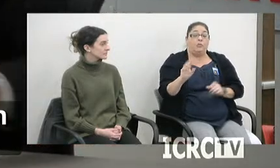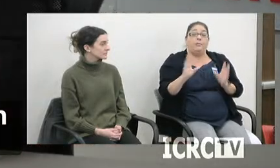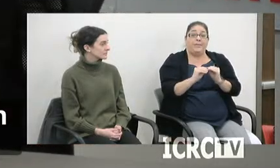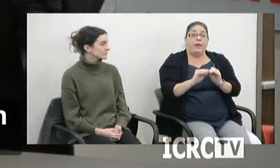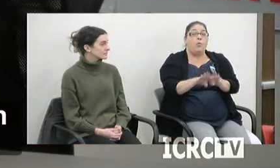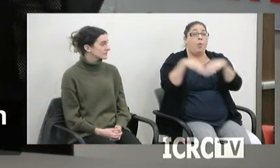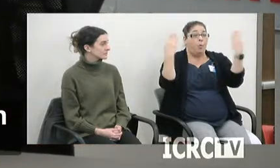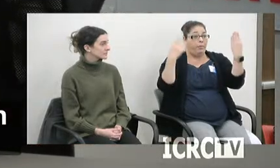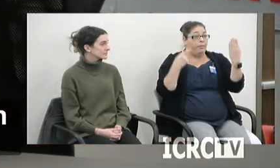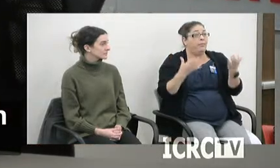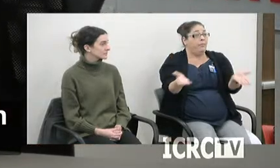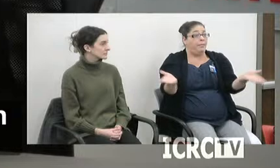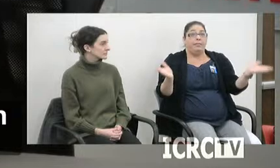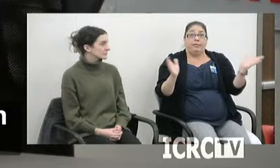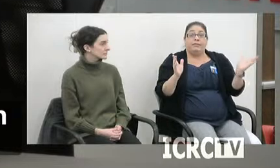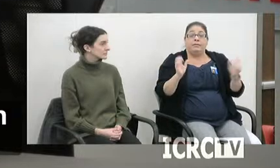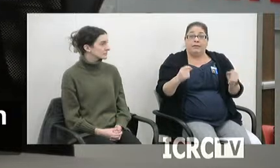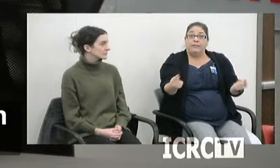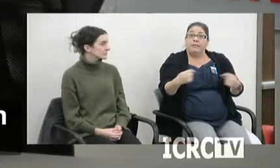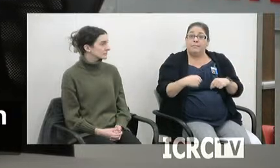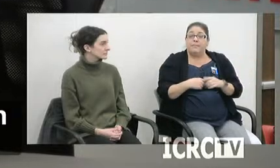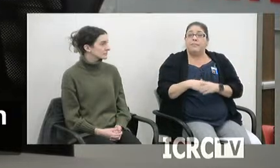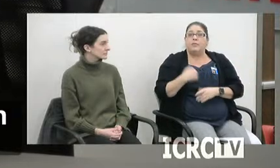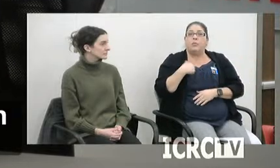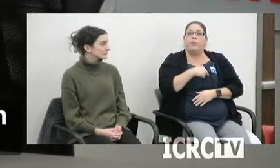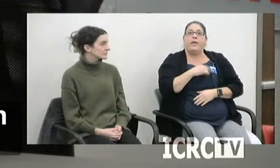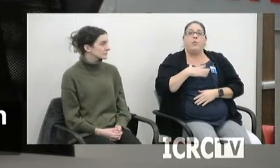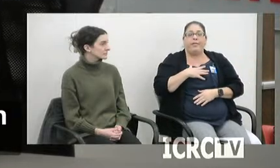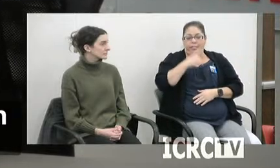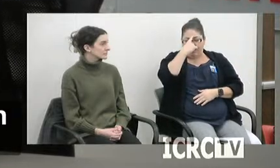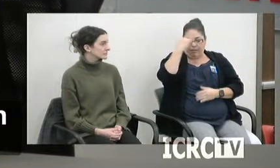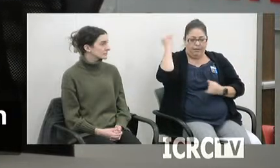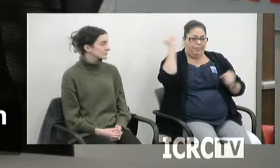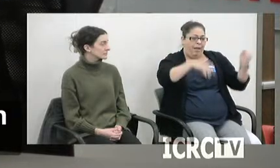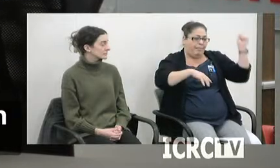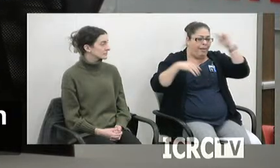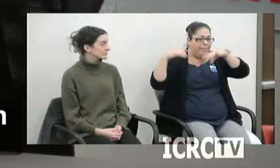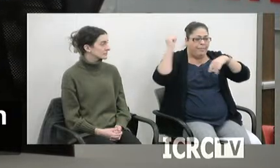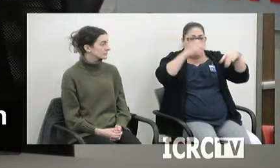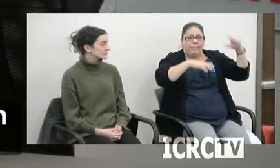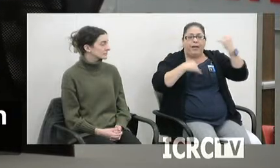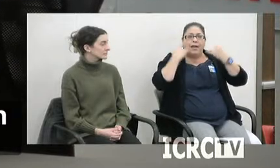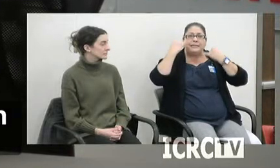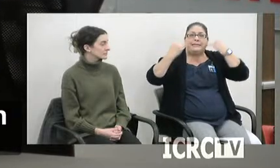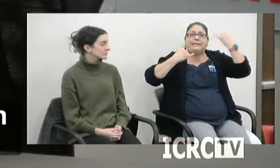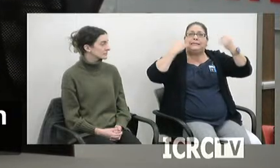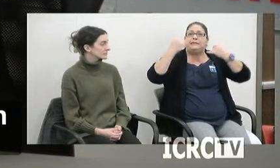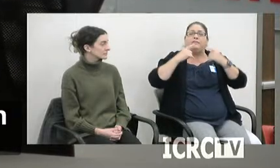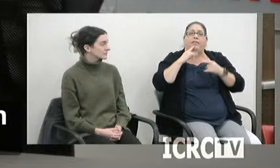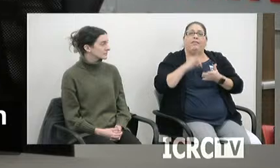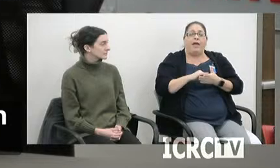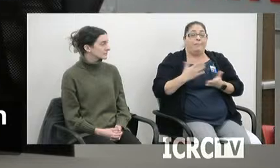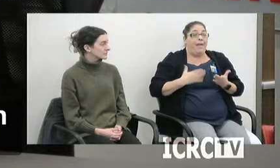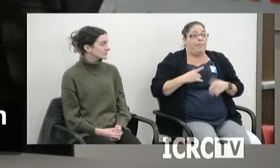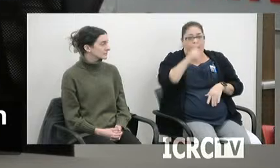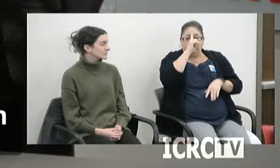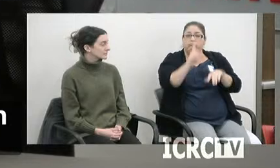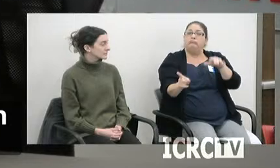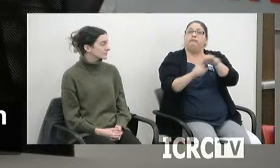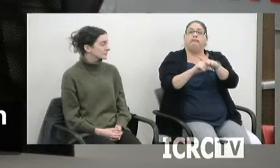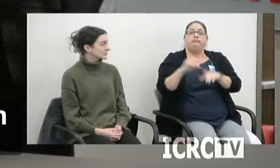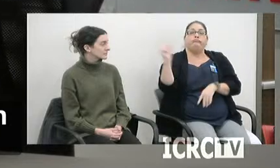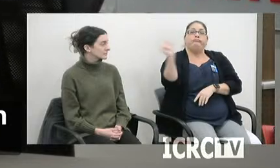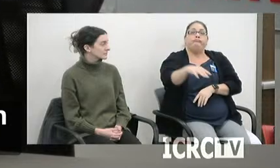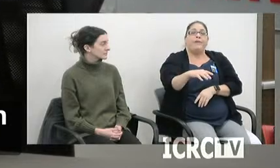public. That meeting in January is going to be us brainstorming particular ideas. I may have an idea that is